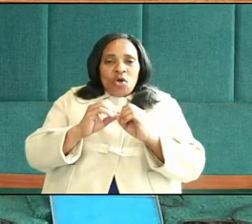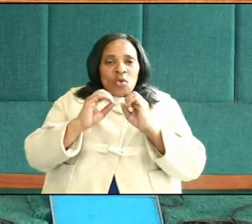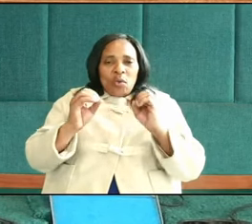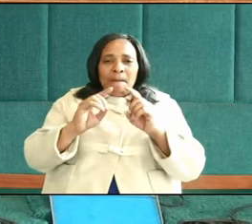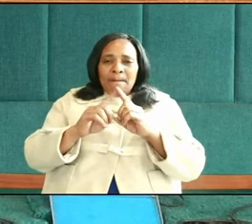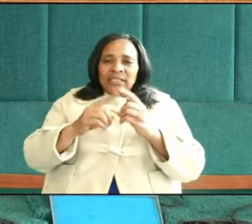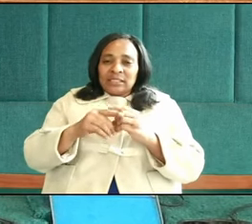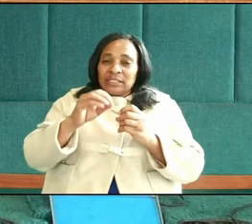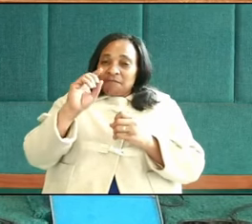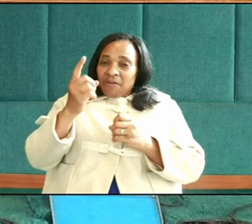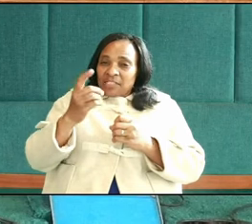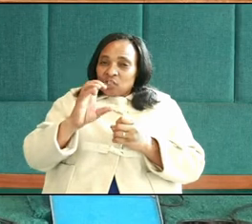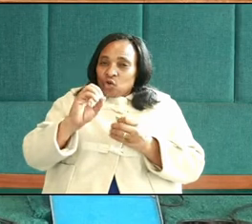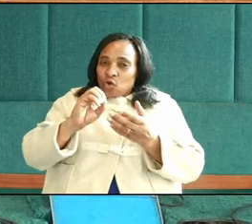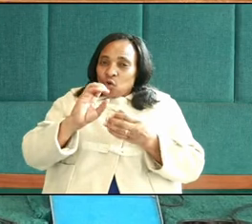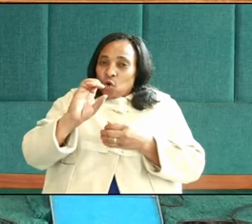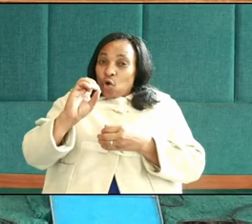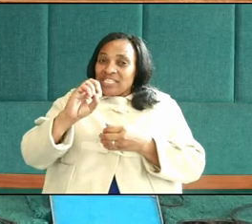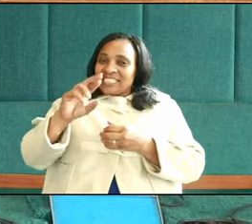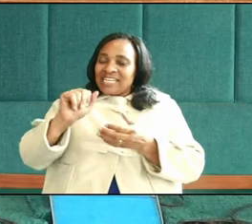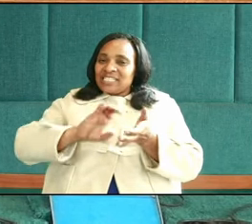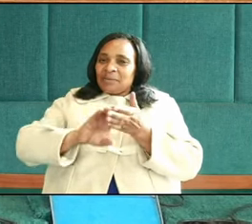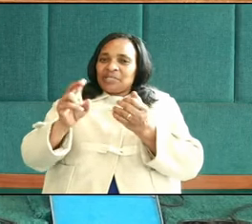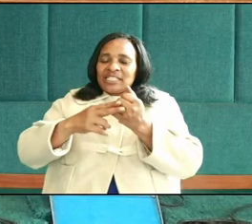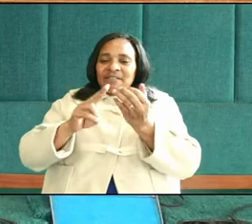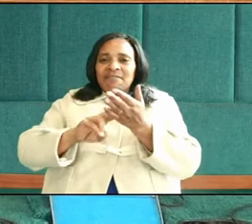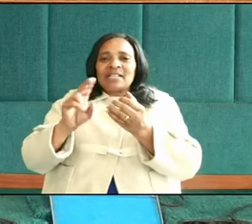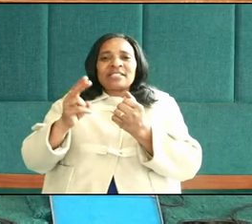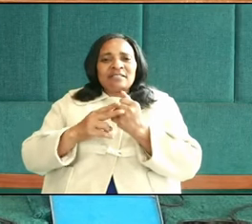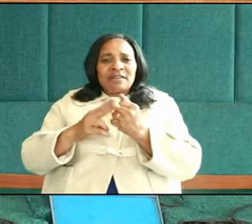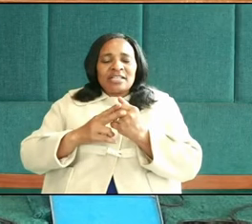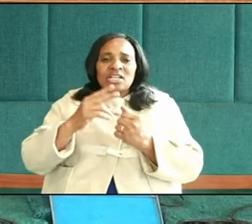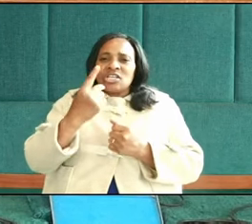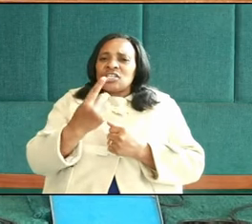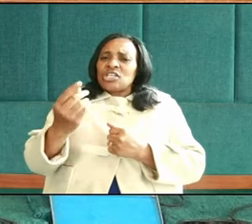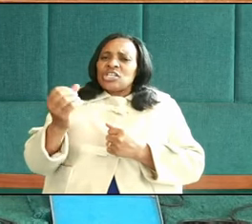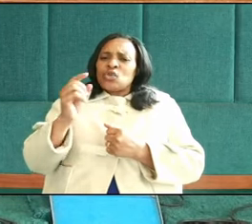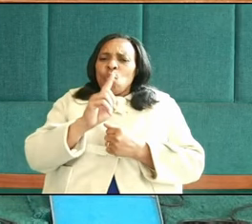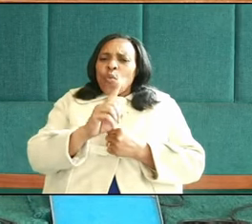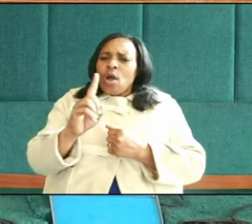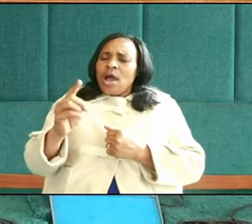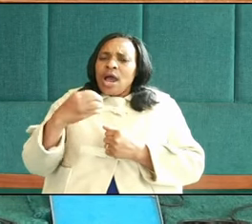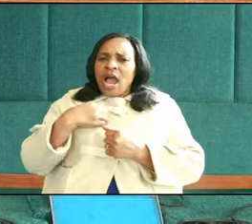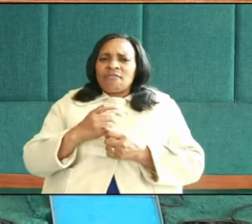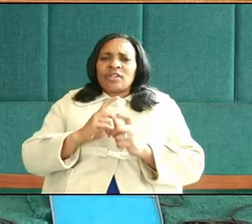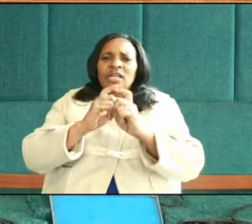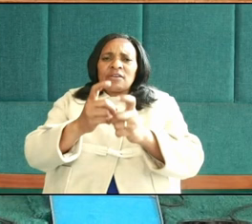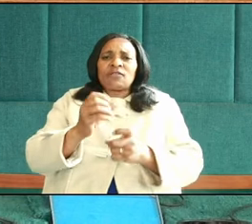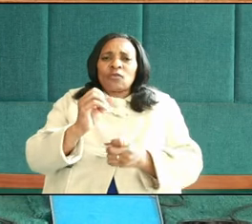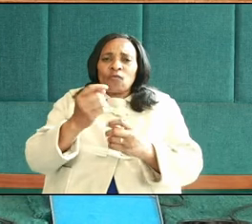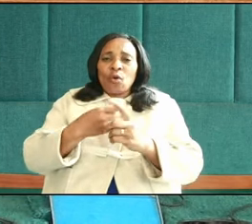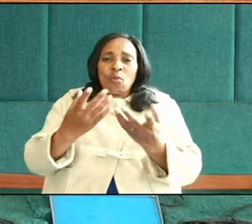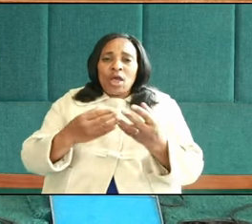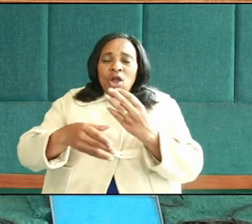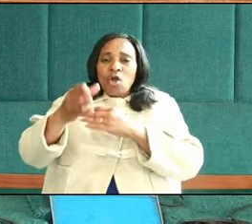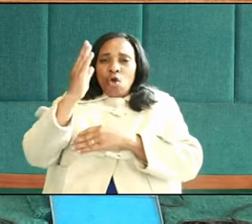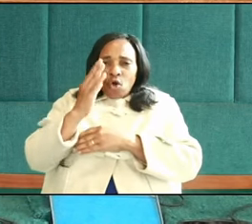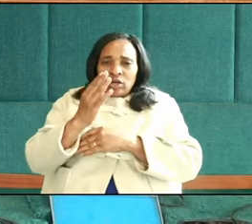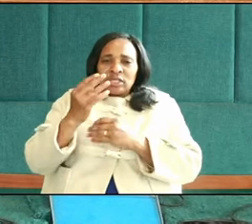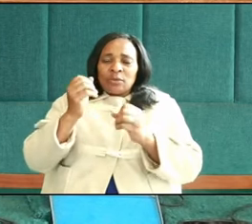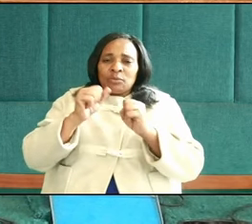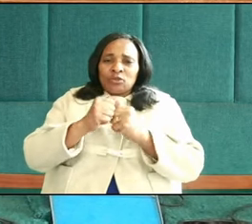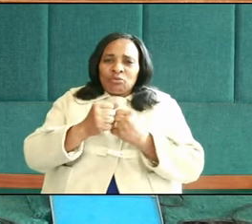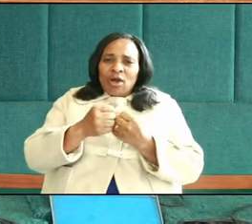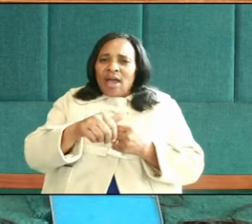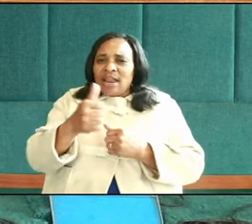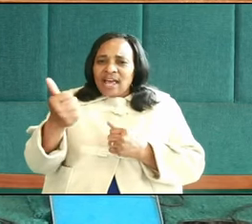says in 1 Corinthians chapter 7, verse 7, that each one has his own gift from God, one in this manner and